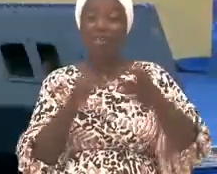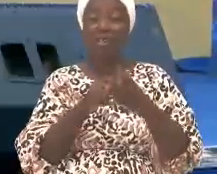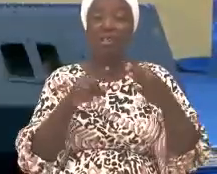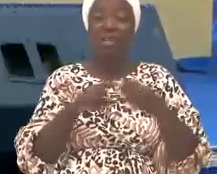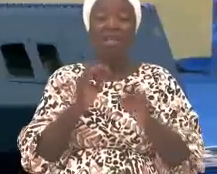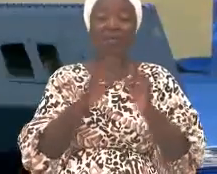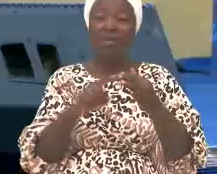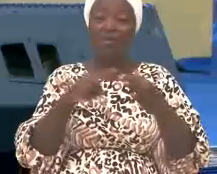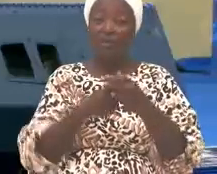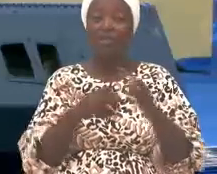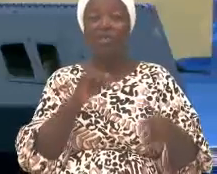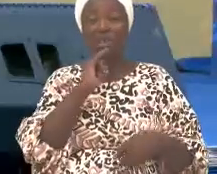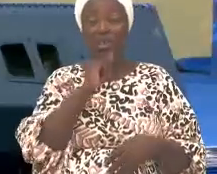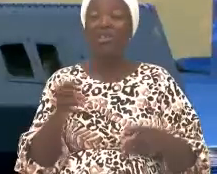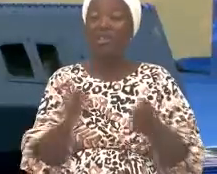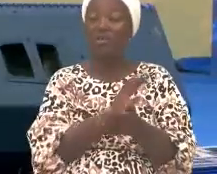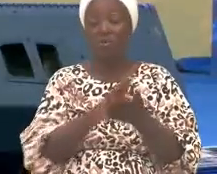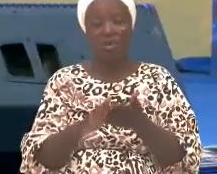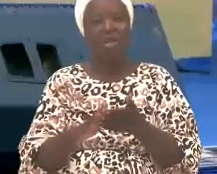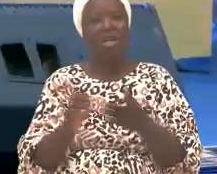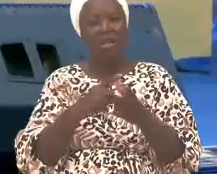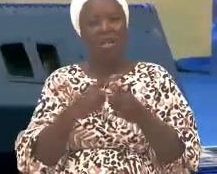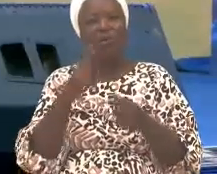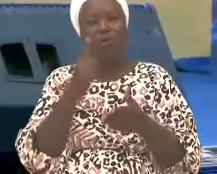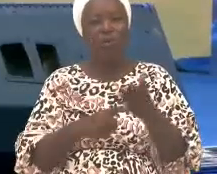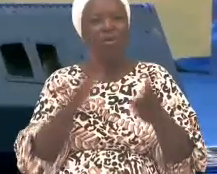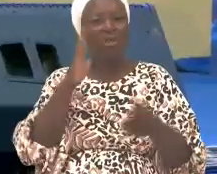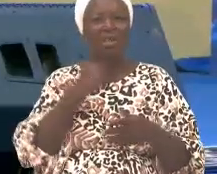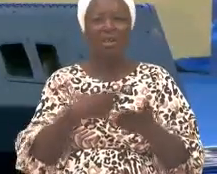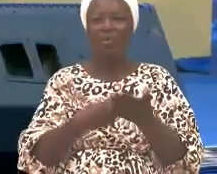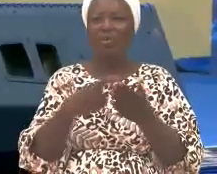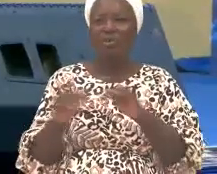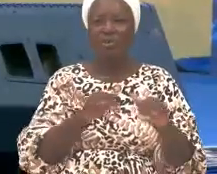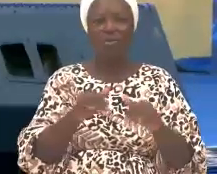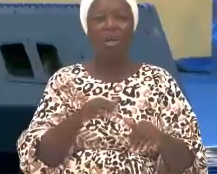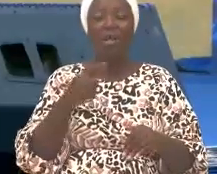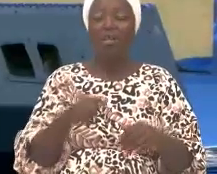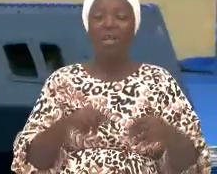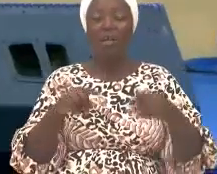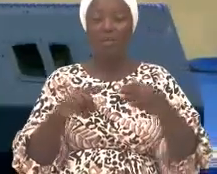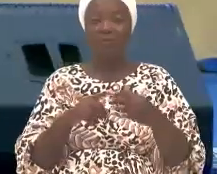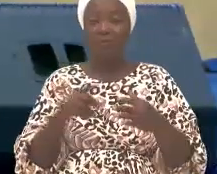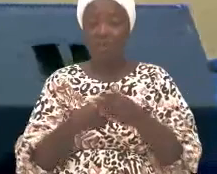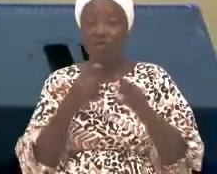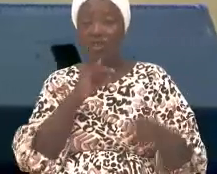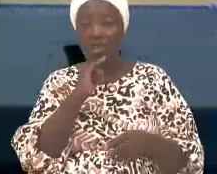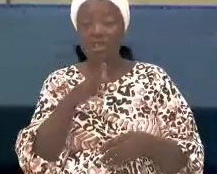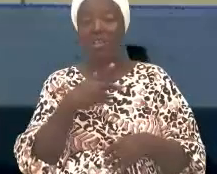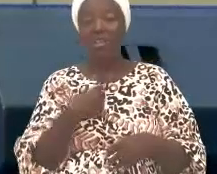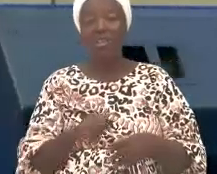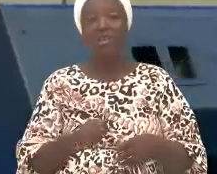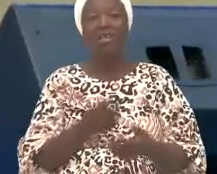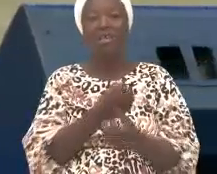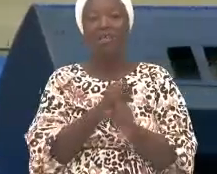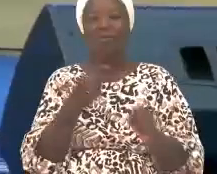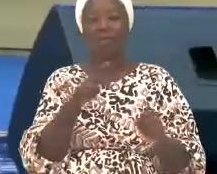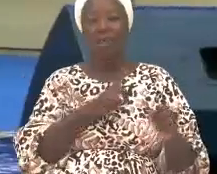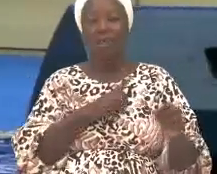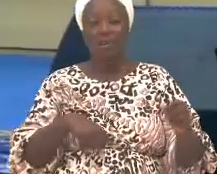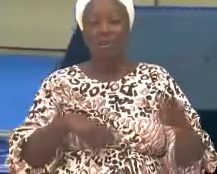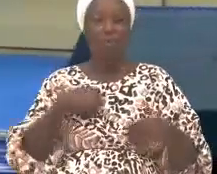what shall the righteous do? The foundation is the salvation of the Lord. Heads bowed and